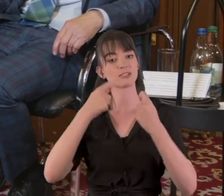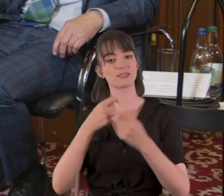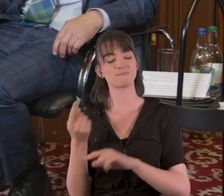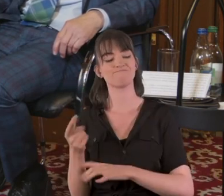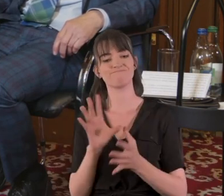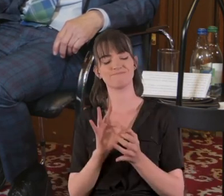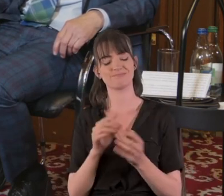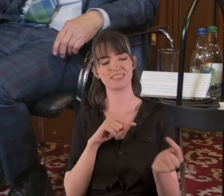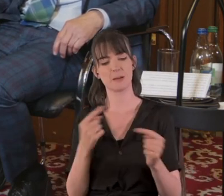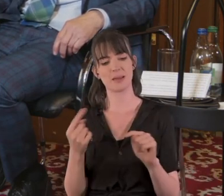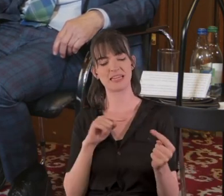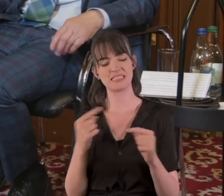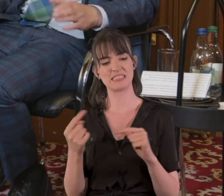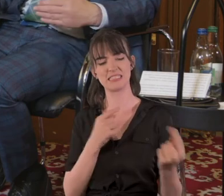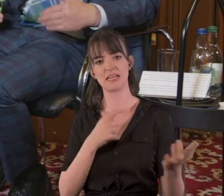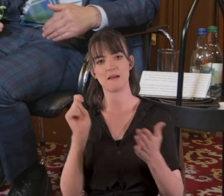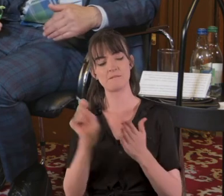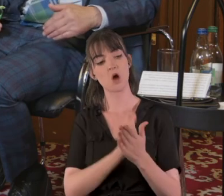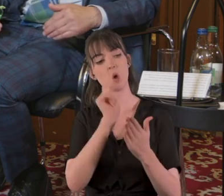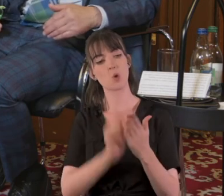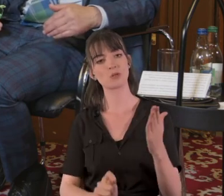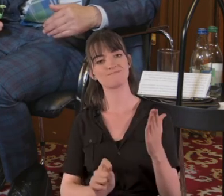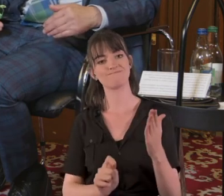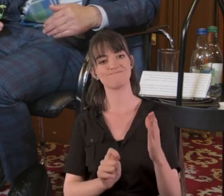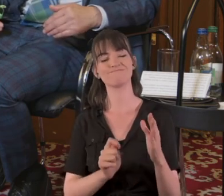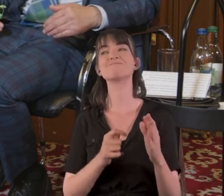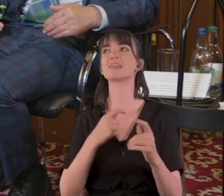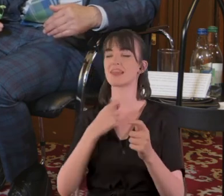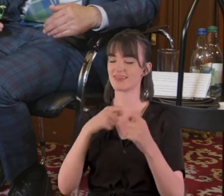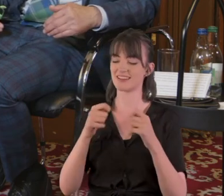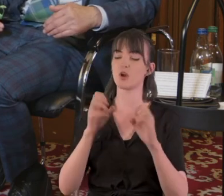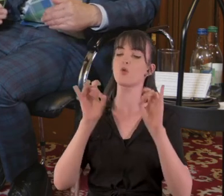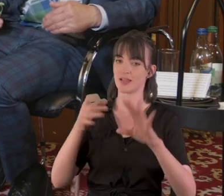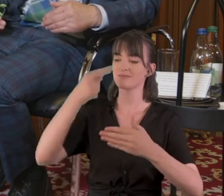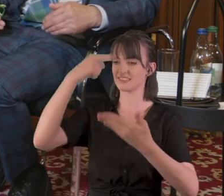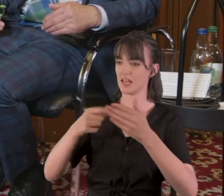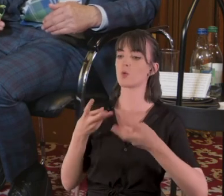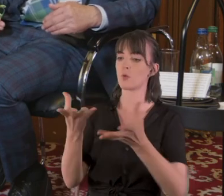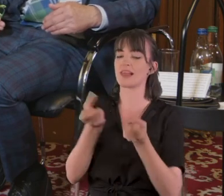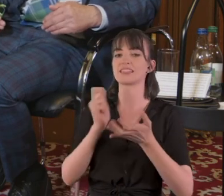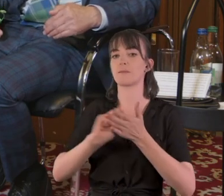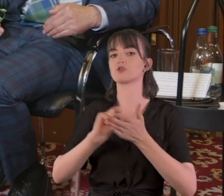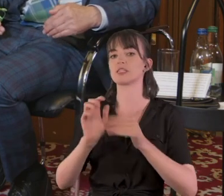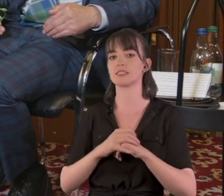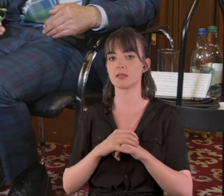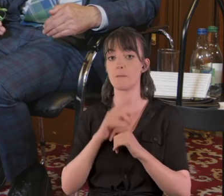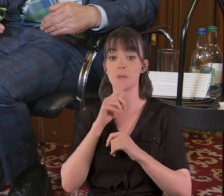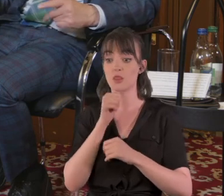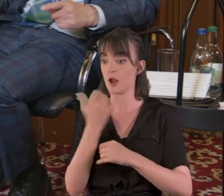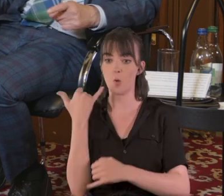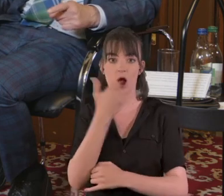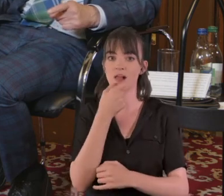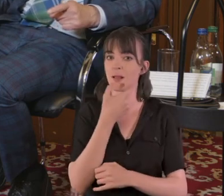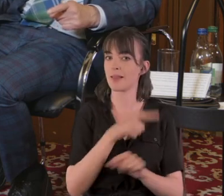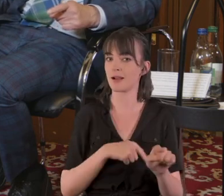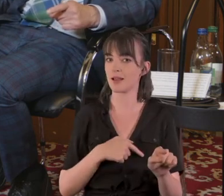it and votes and comes back with their decision that they'll accept the treaty, they do not pick up the telephone to Dublin, which I